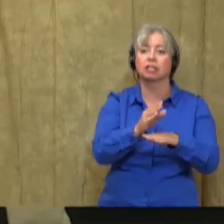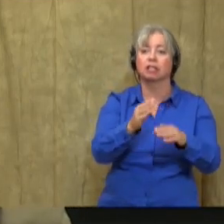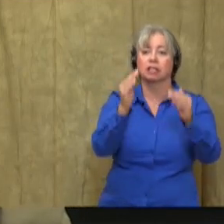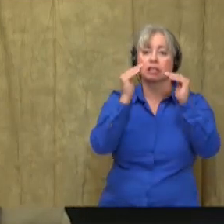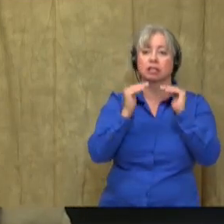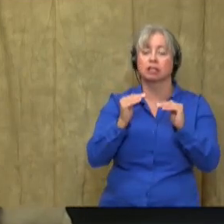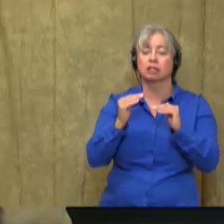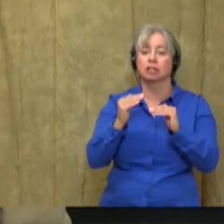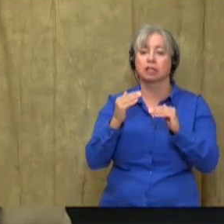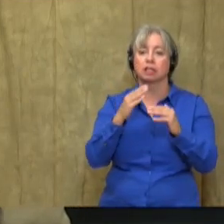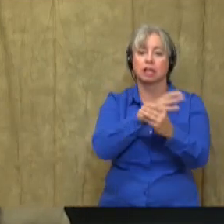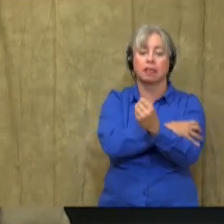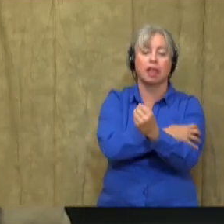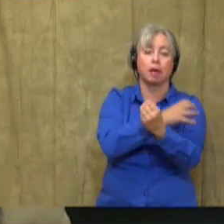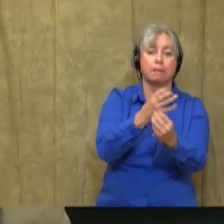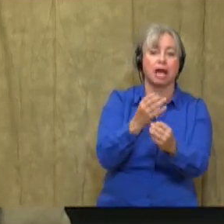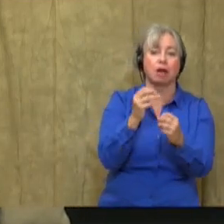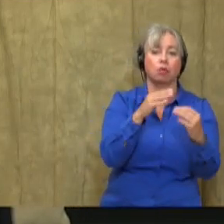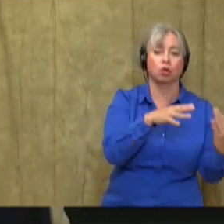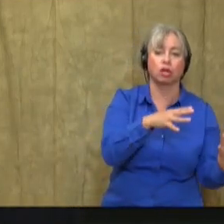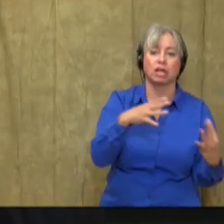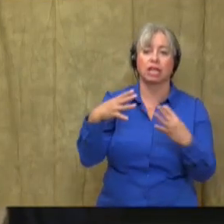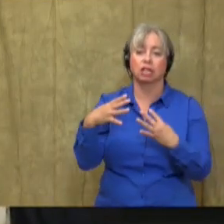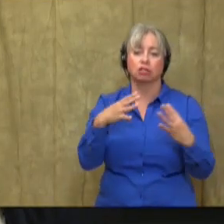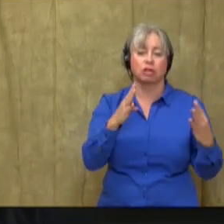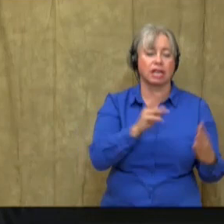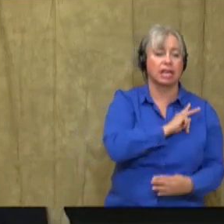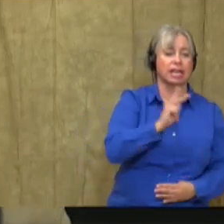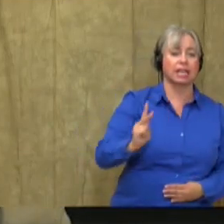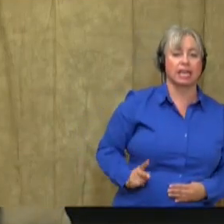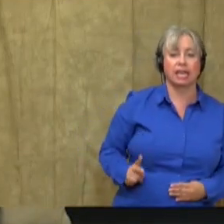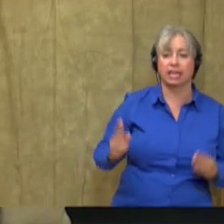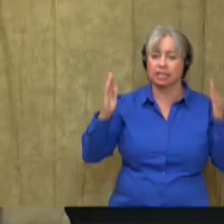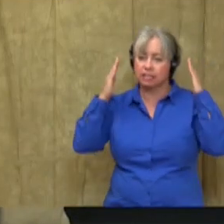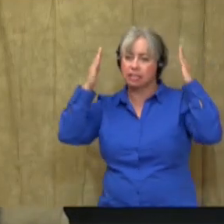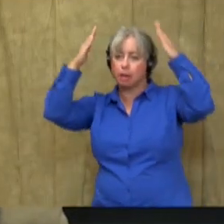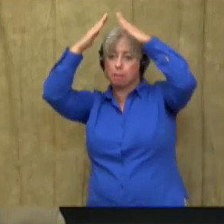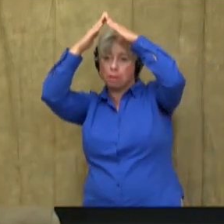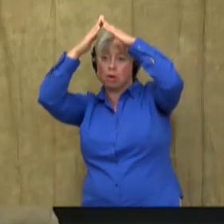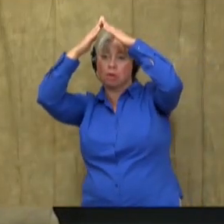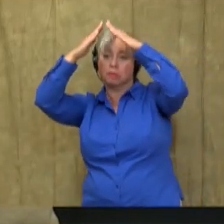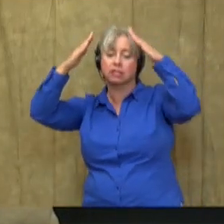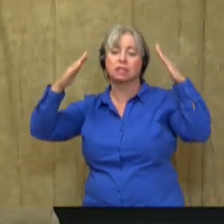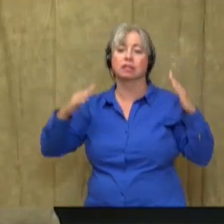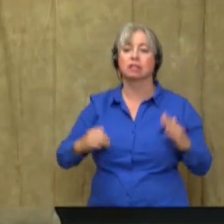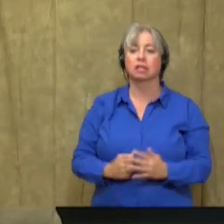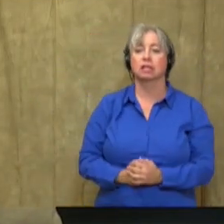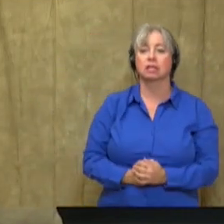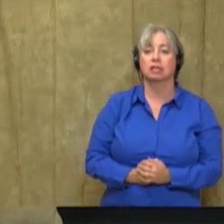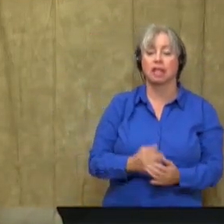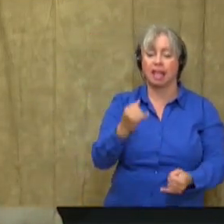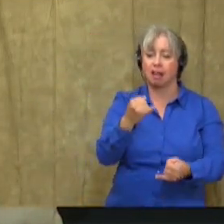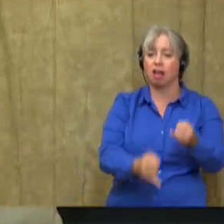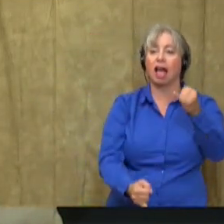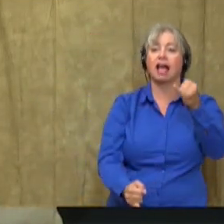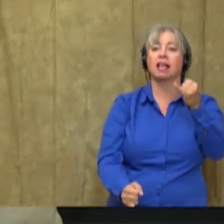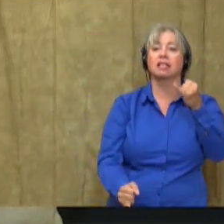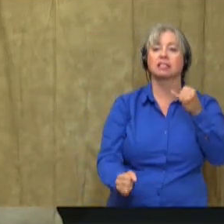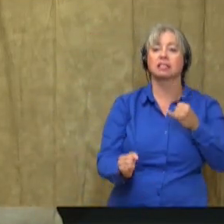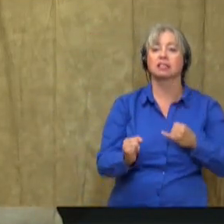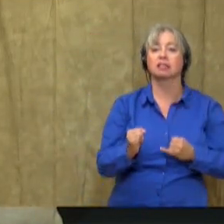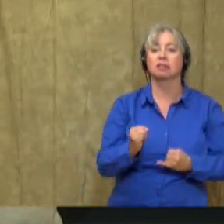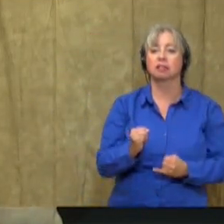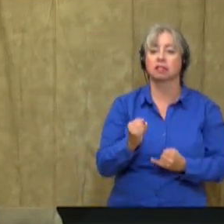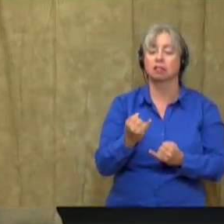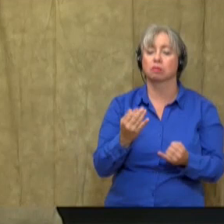struggle between kings and popes and how that affected life in Europe. And last but not least, we're going to be talking about one of